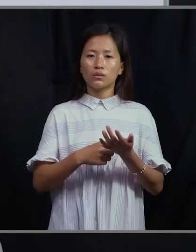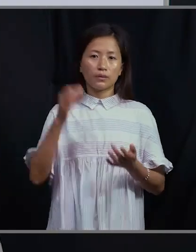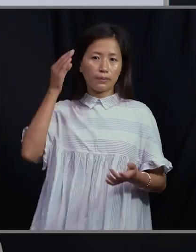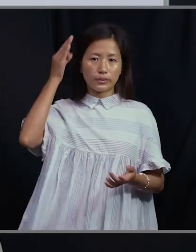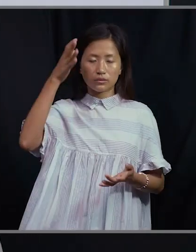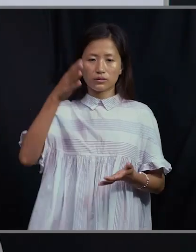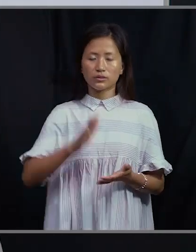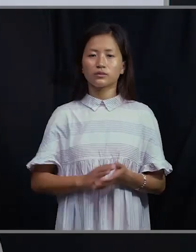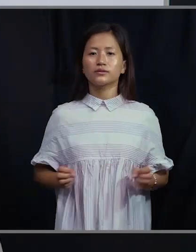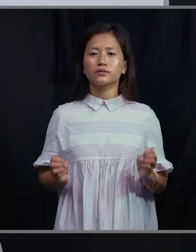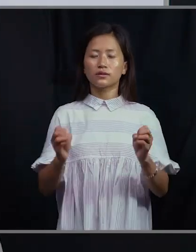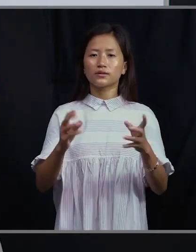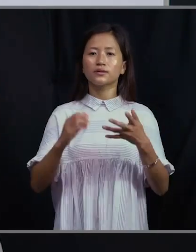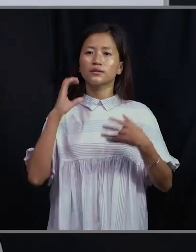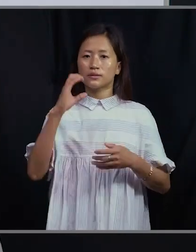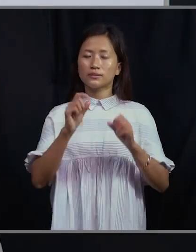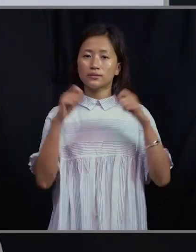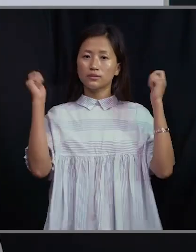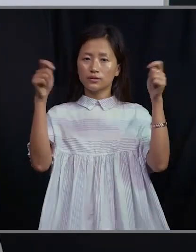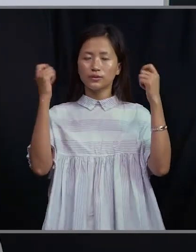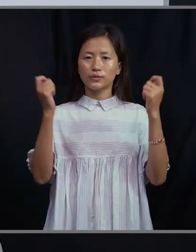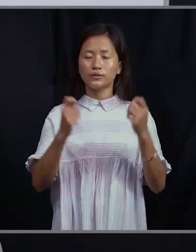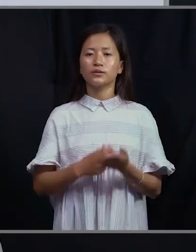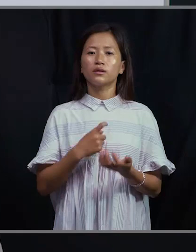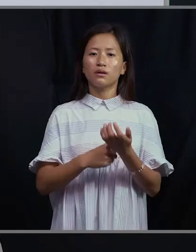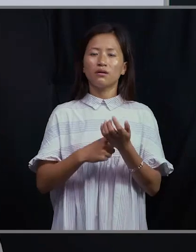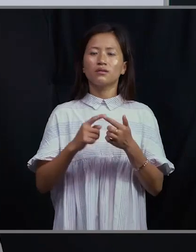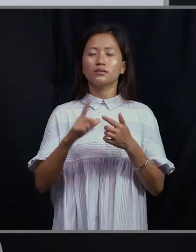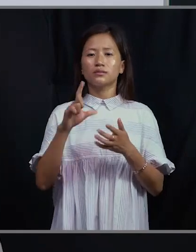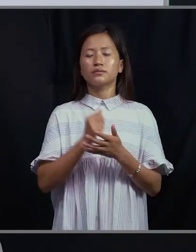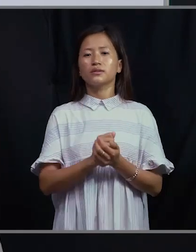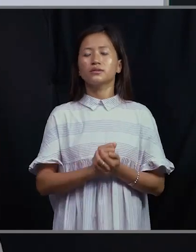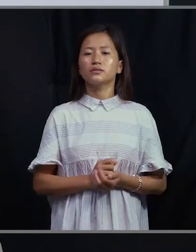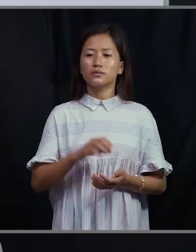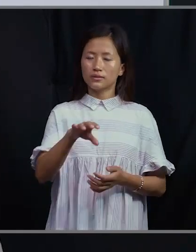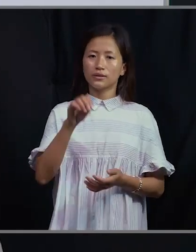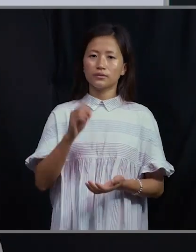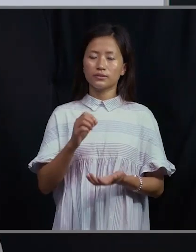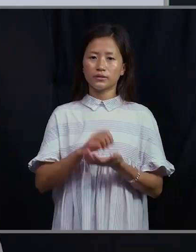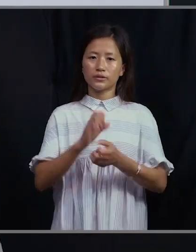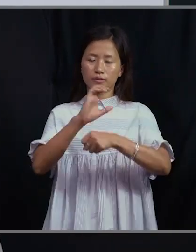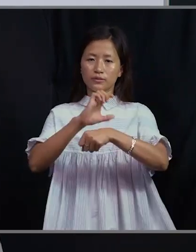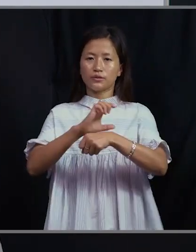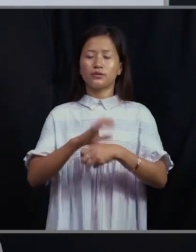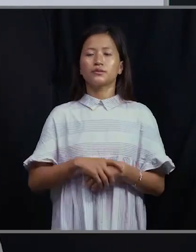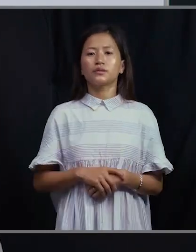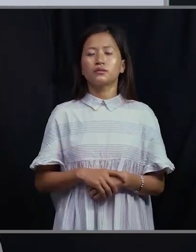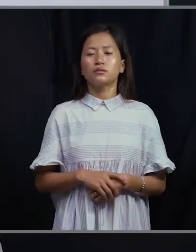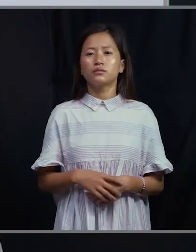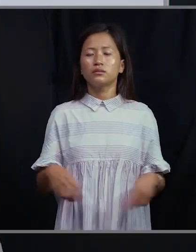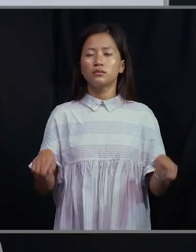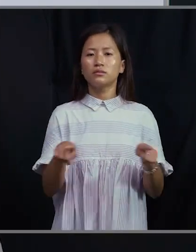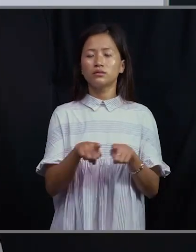their ceremony. And the religious ceremony is taken place in the churches, okay, and